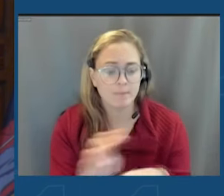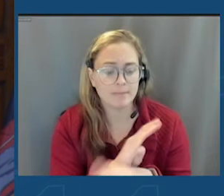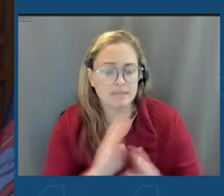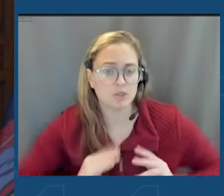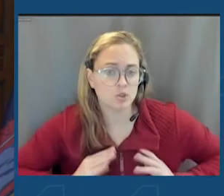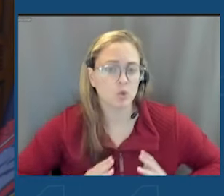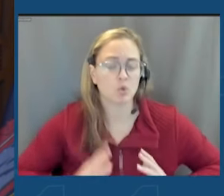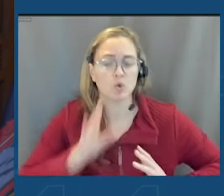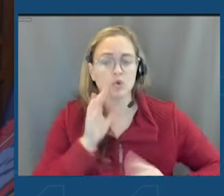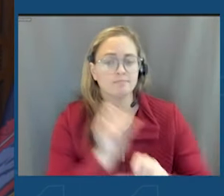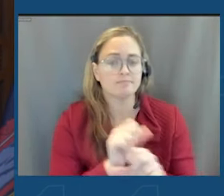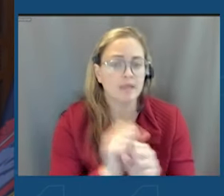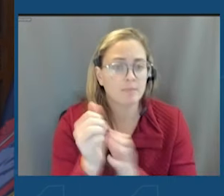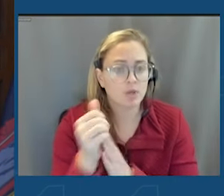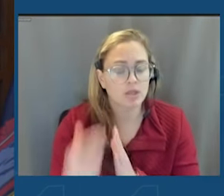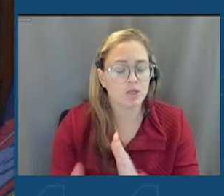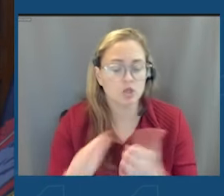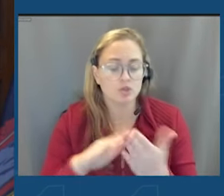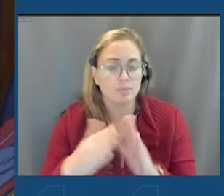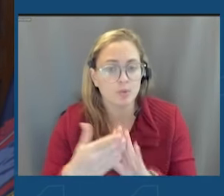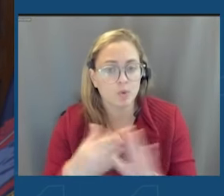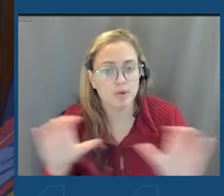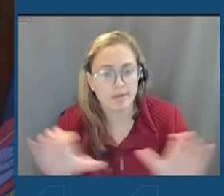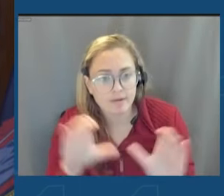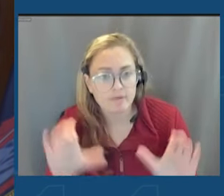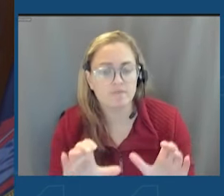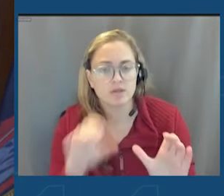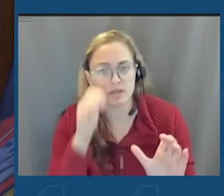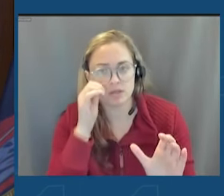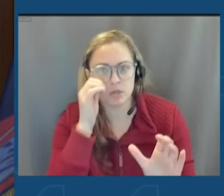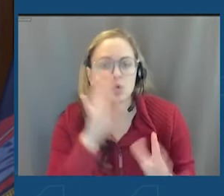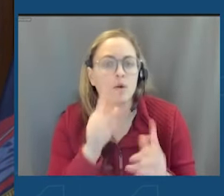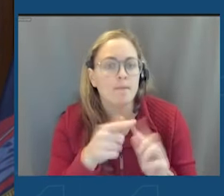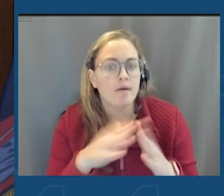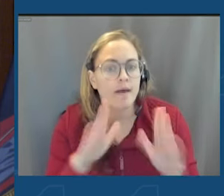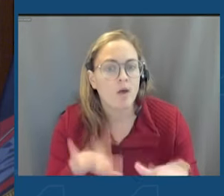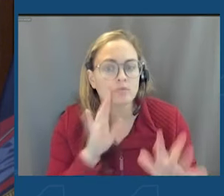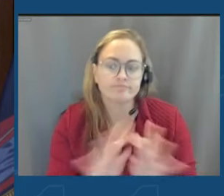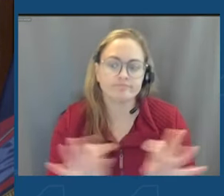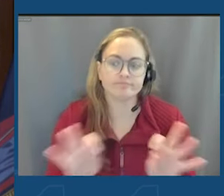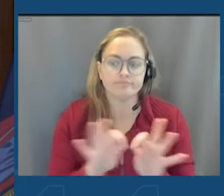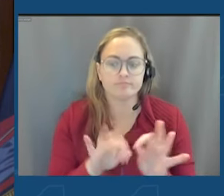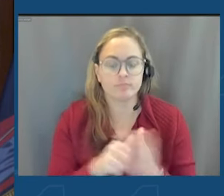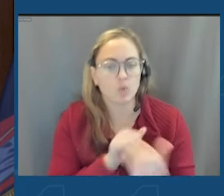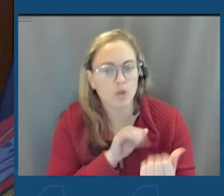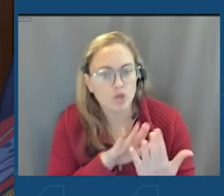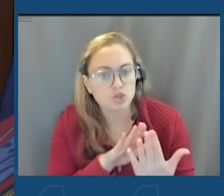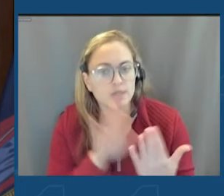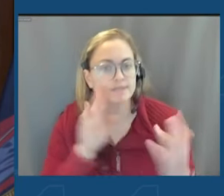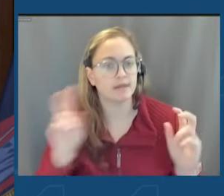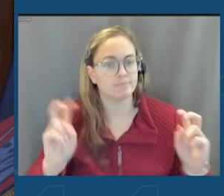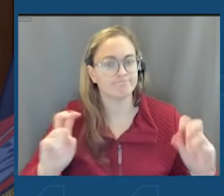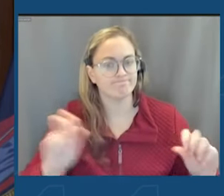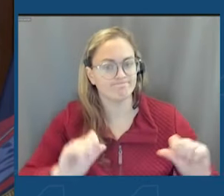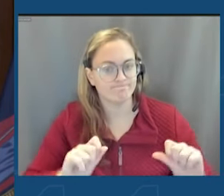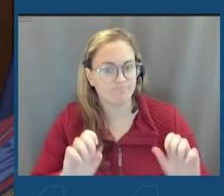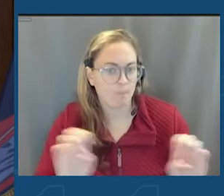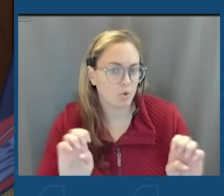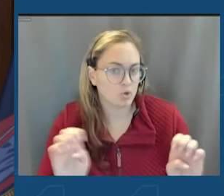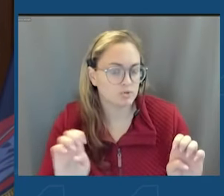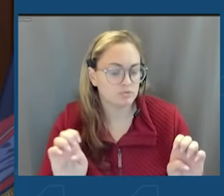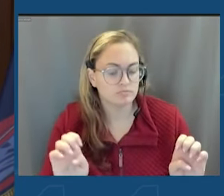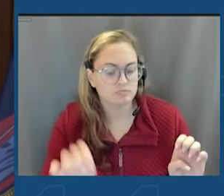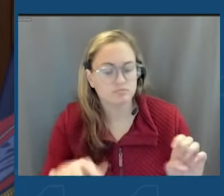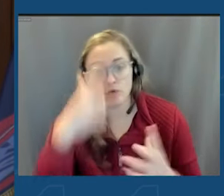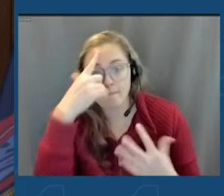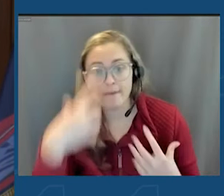and community activists and clergy to talk about housing, how important that is that we address that crisis. We also have dealt with mental